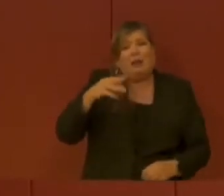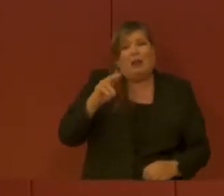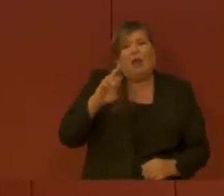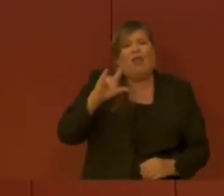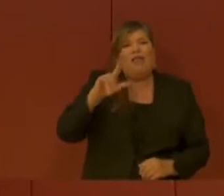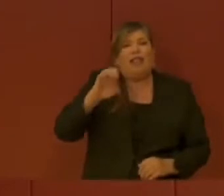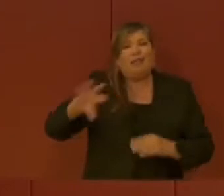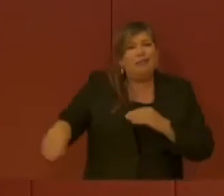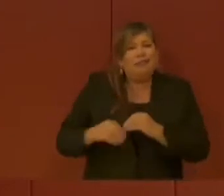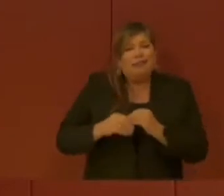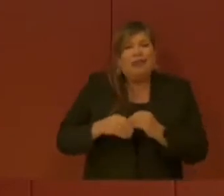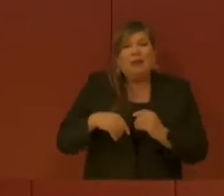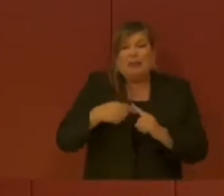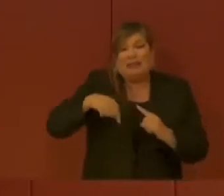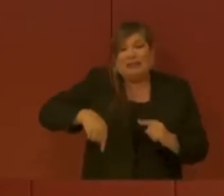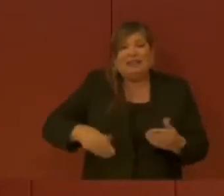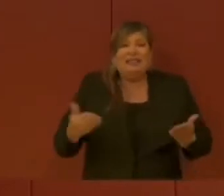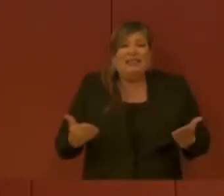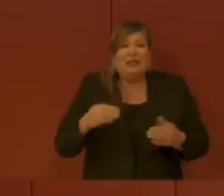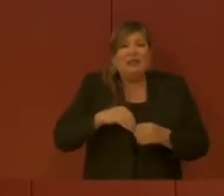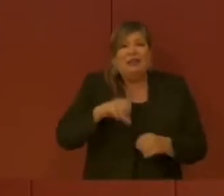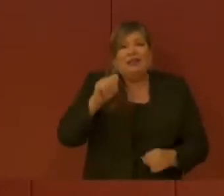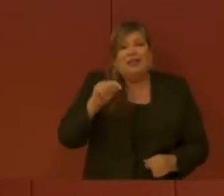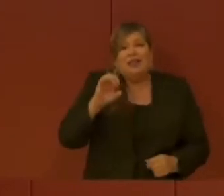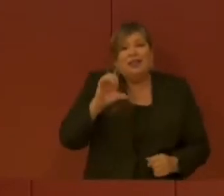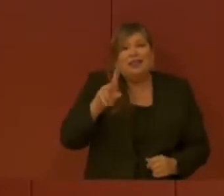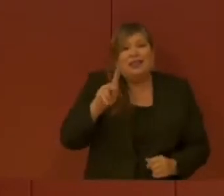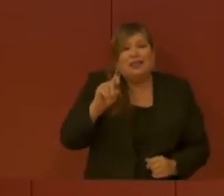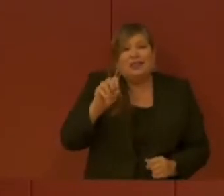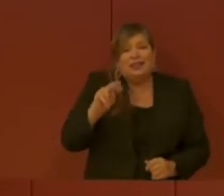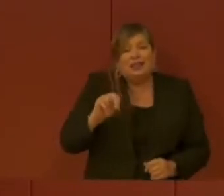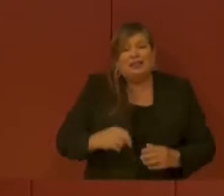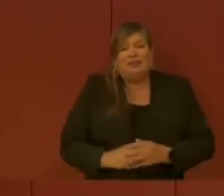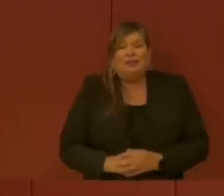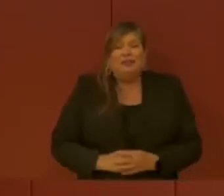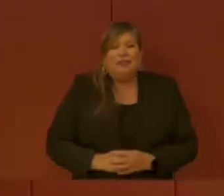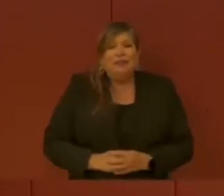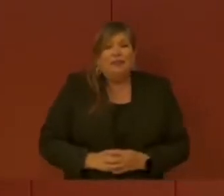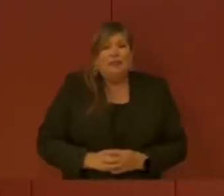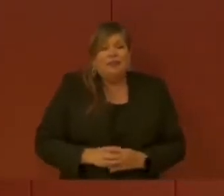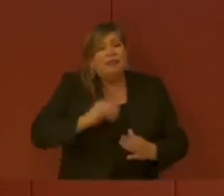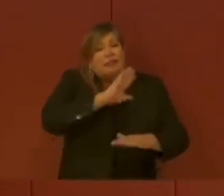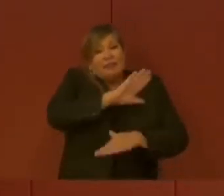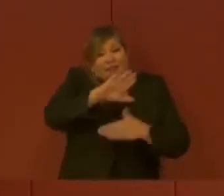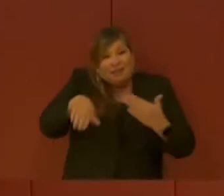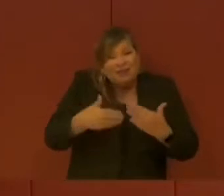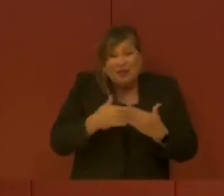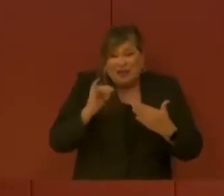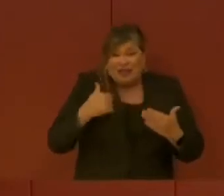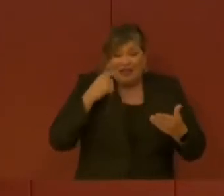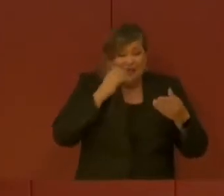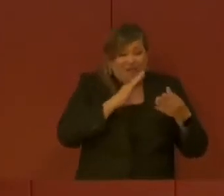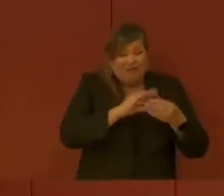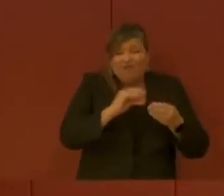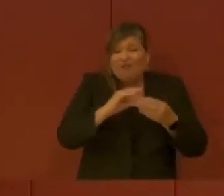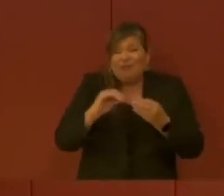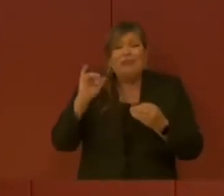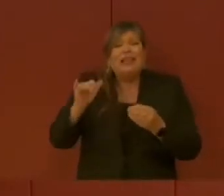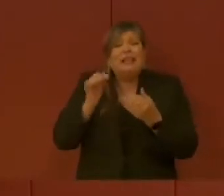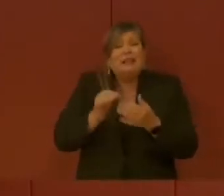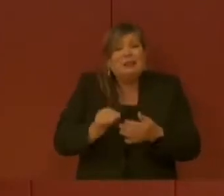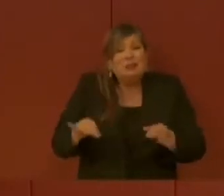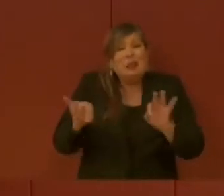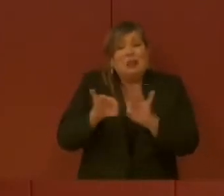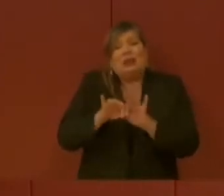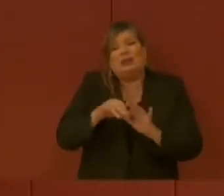this site here in Stockton. All of that was important. All of that was additive to the work that we're doing